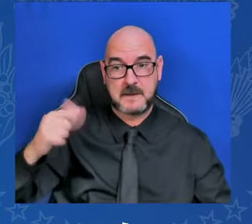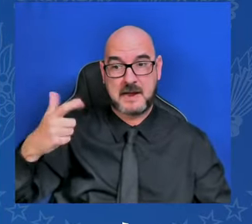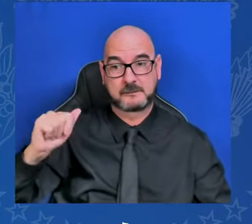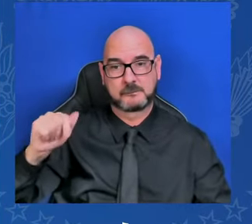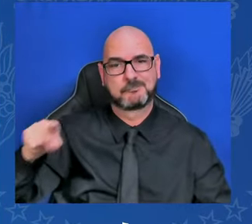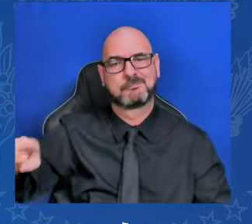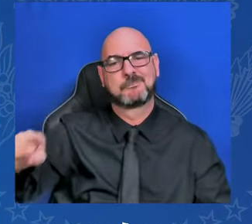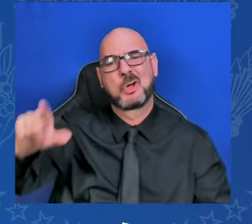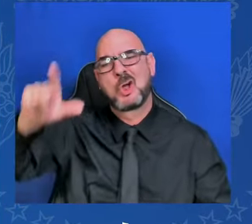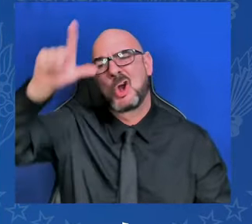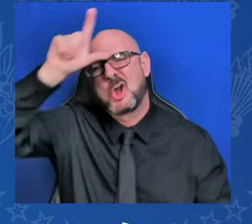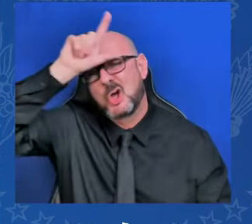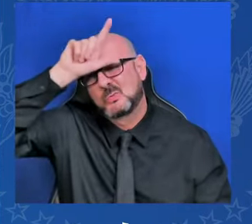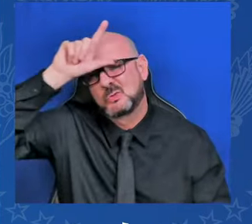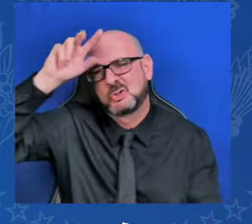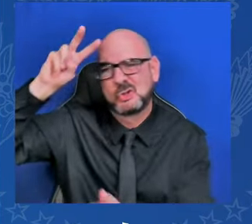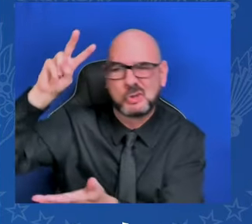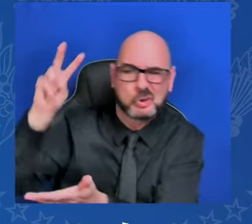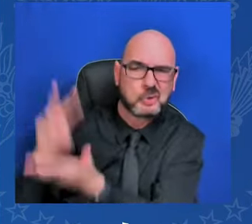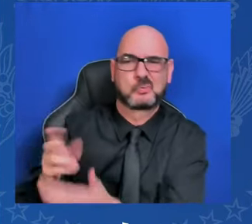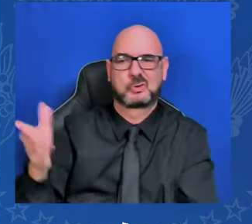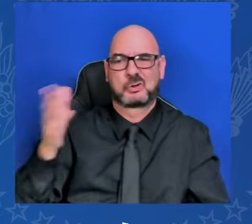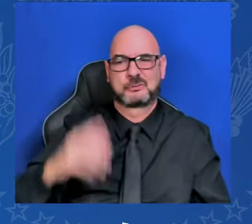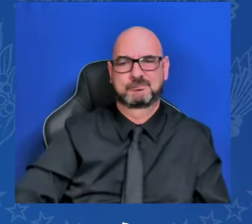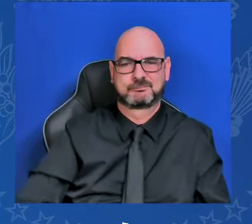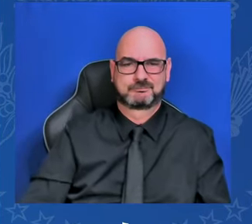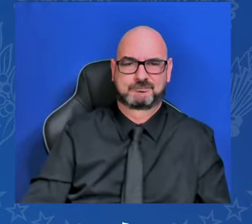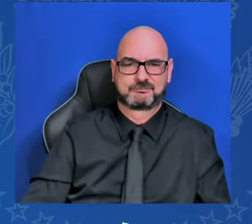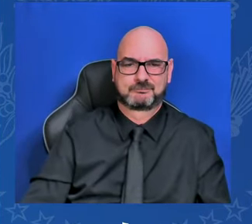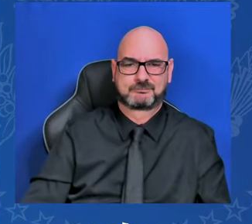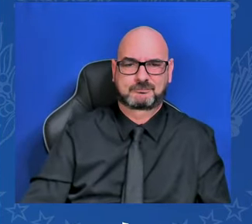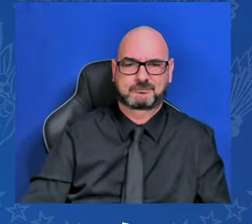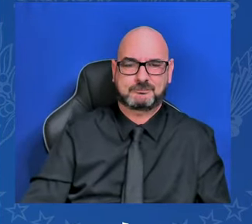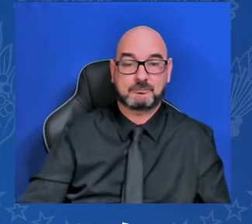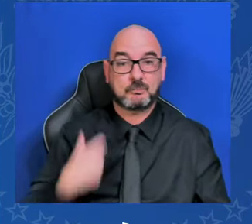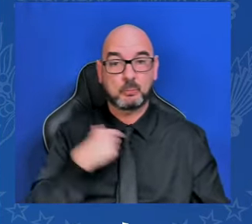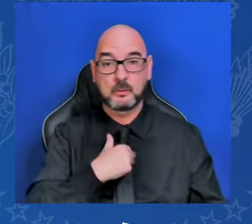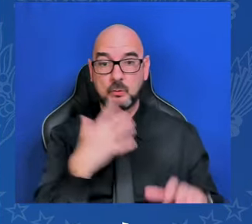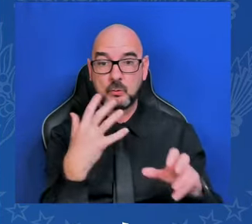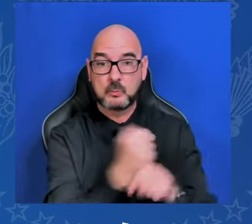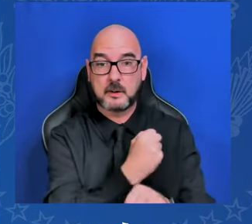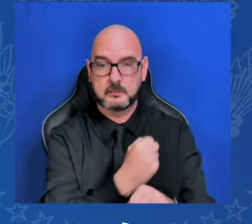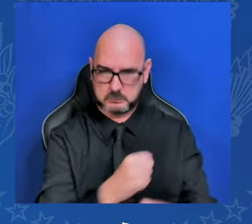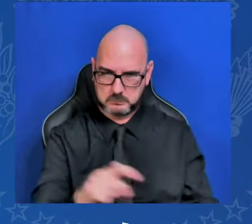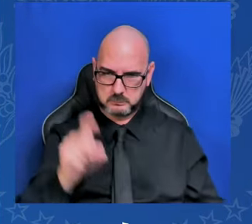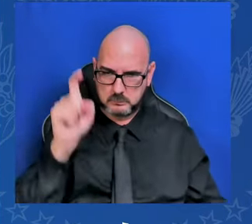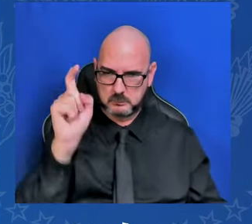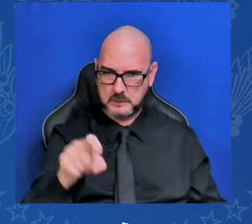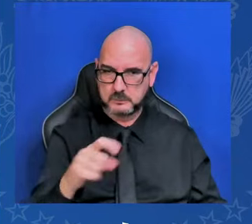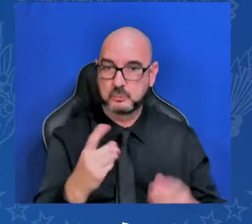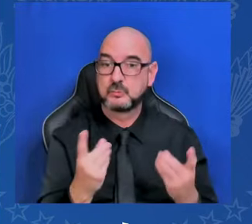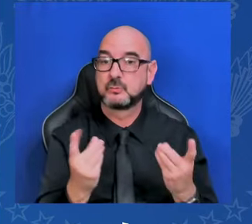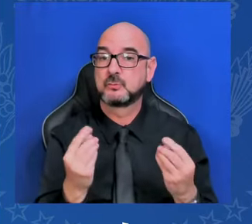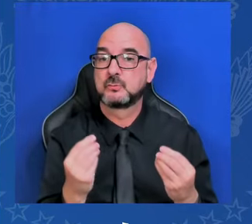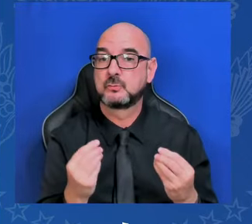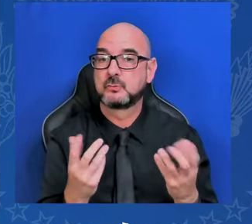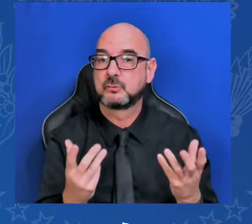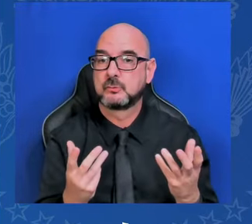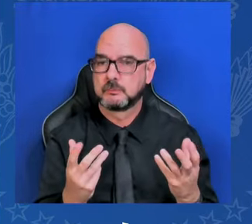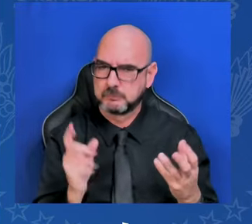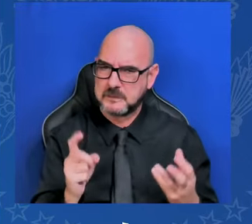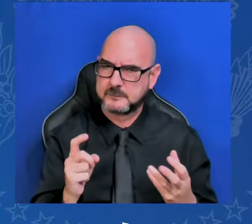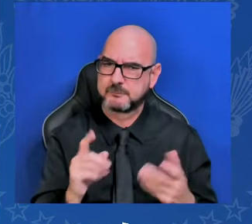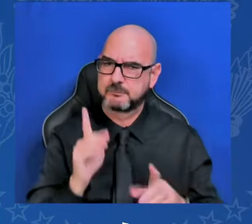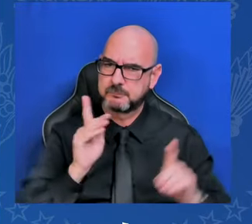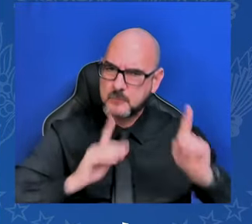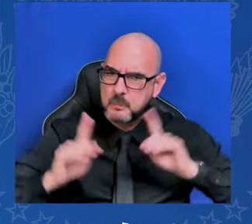When we win, we have to do the old-fashioned politics way. We have to get out the vote, an aggressive grassroots operation to get folks registered and